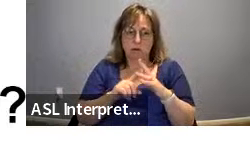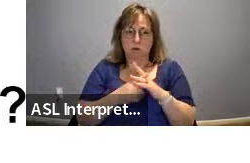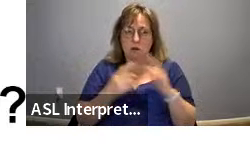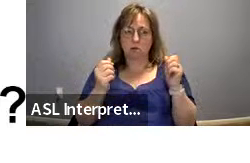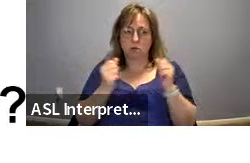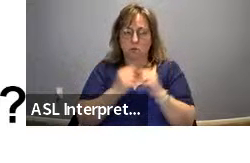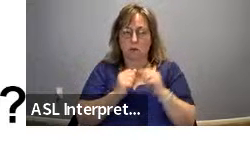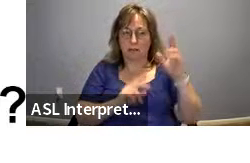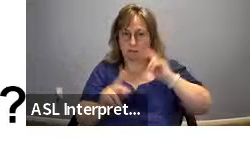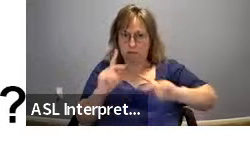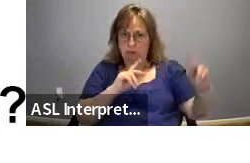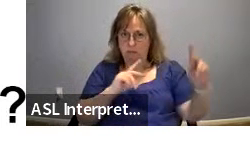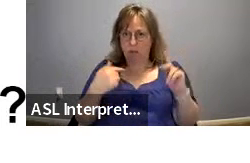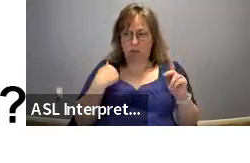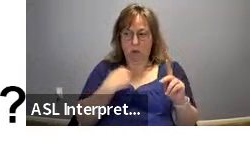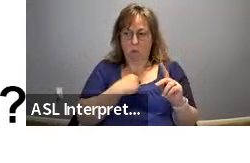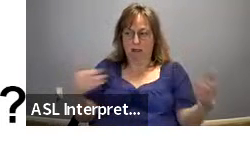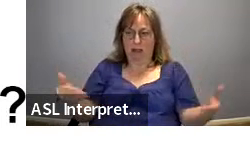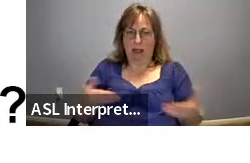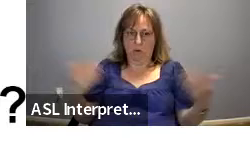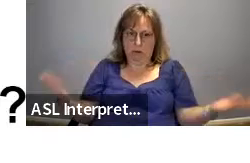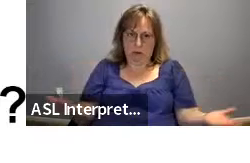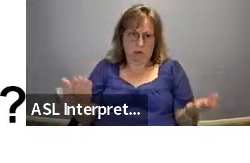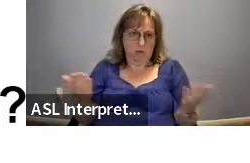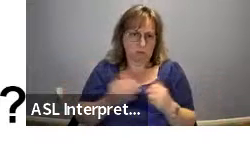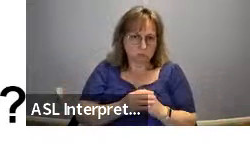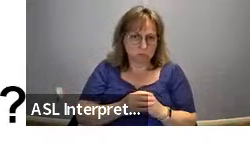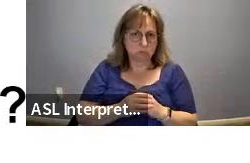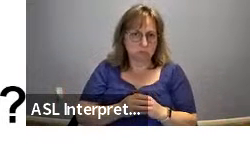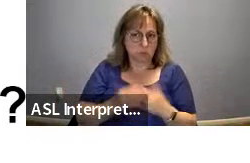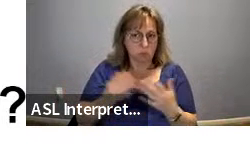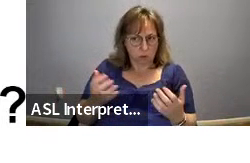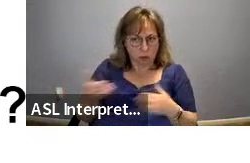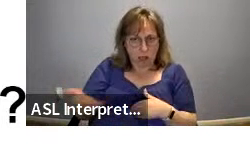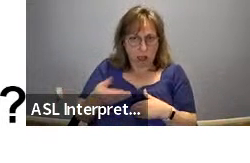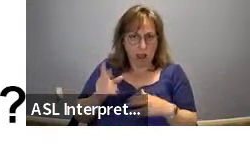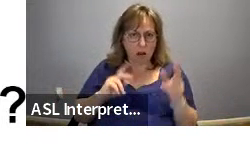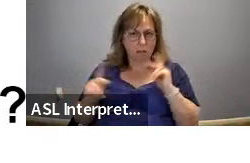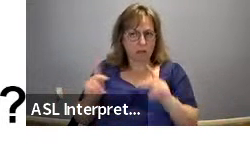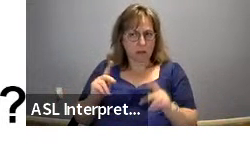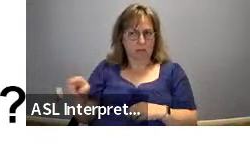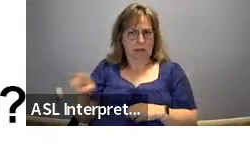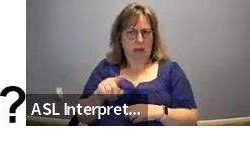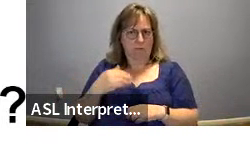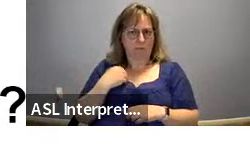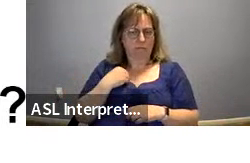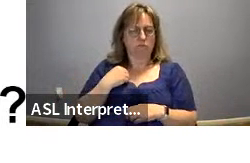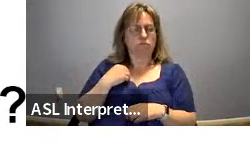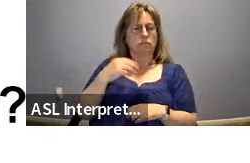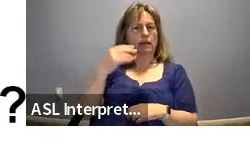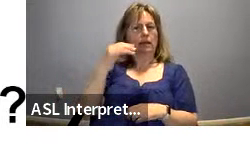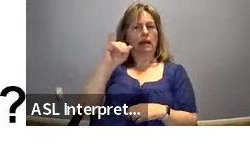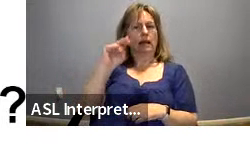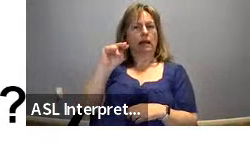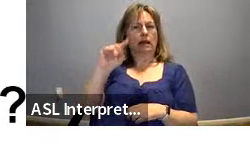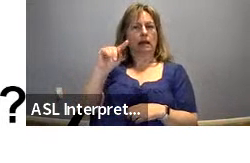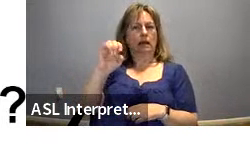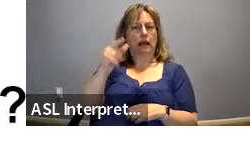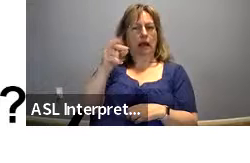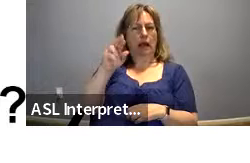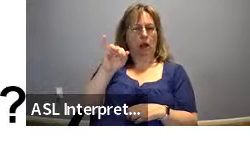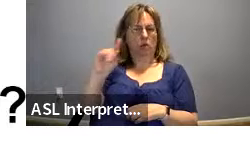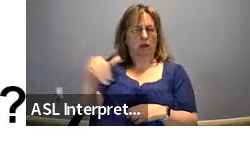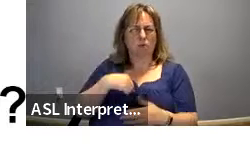the people that we employ. We want to employ people that certainly have integrity, have a mindset,